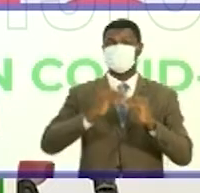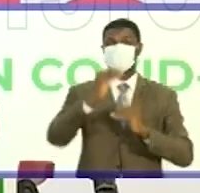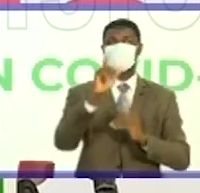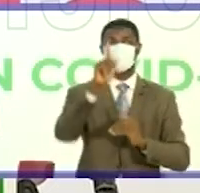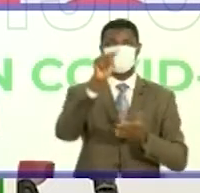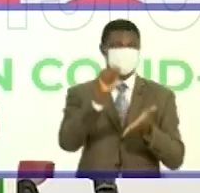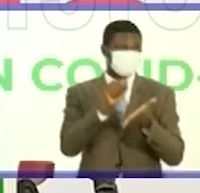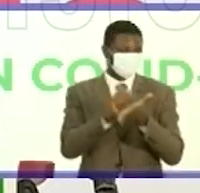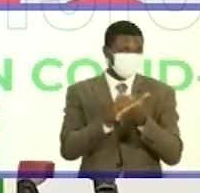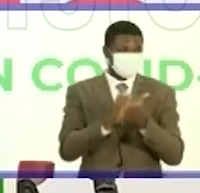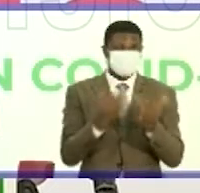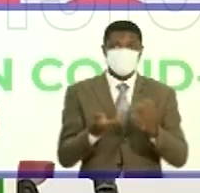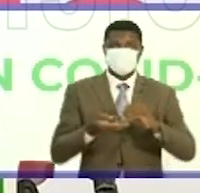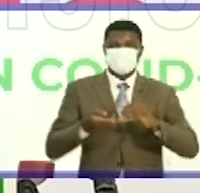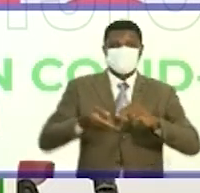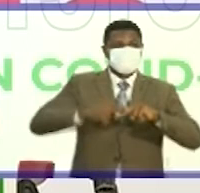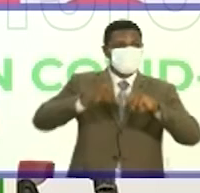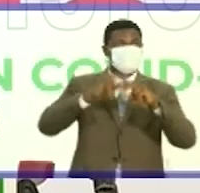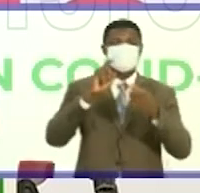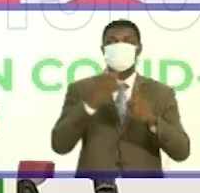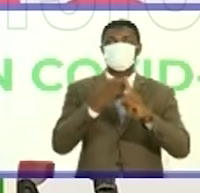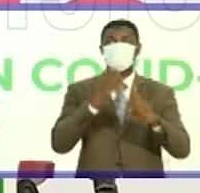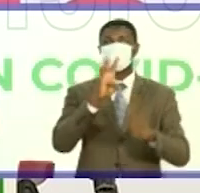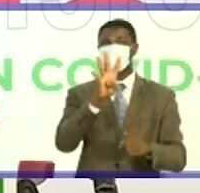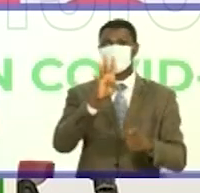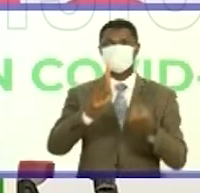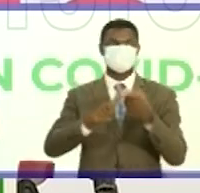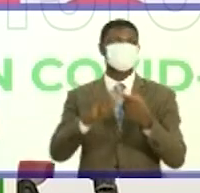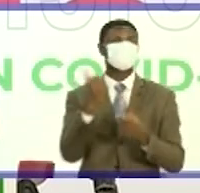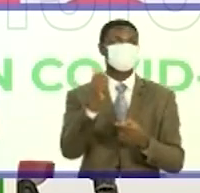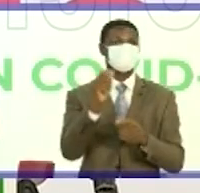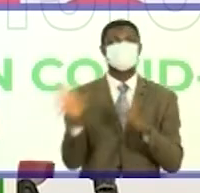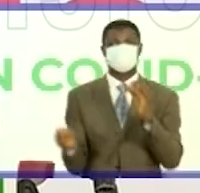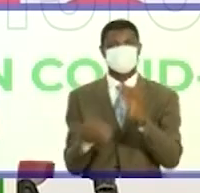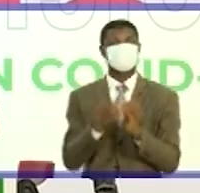increased from 4 to 10 and the Federal Capital Territory.